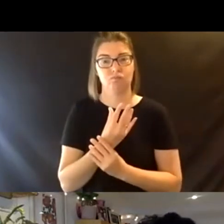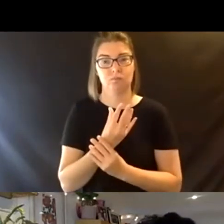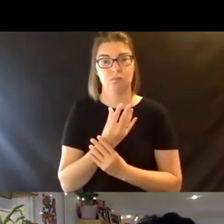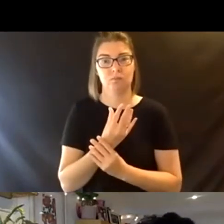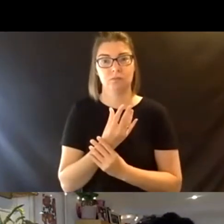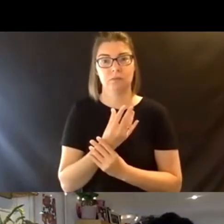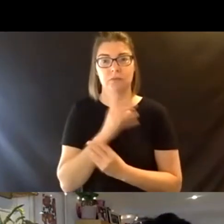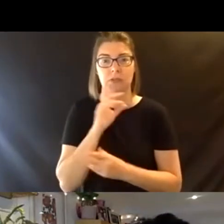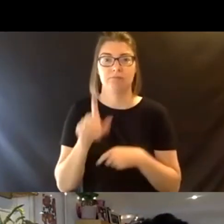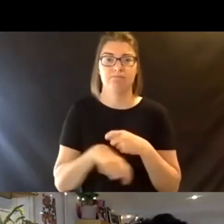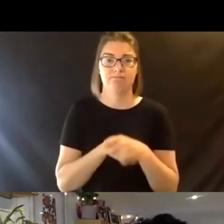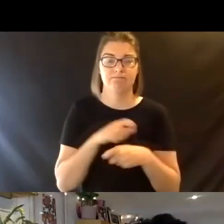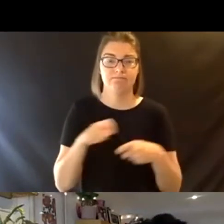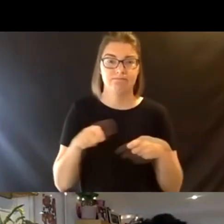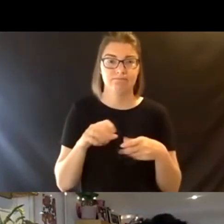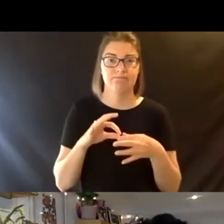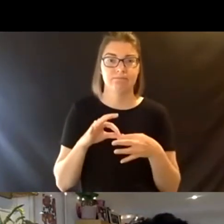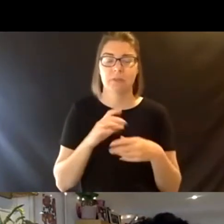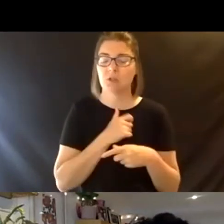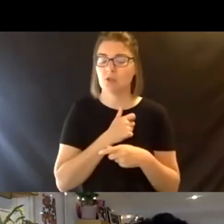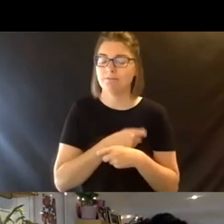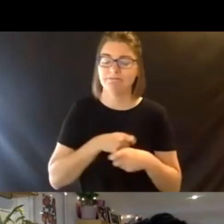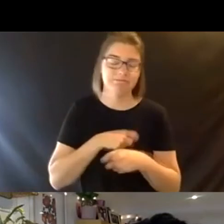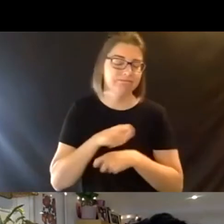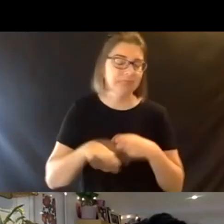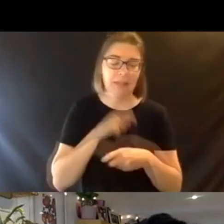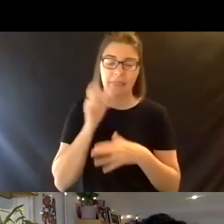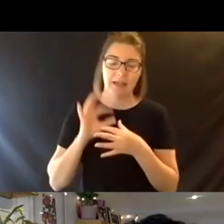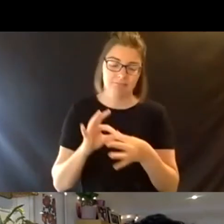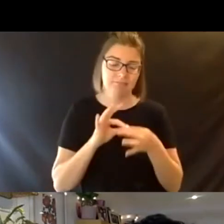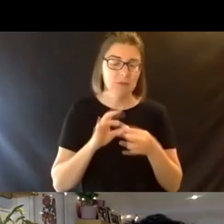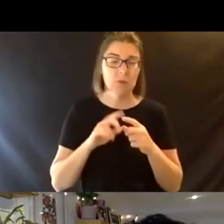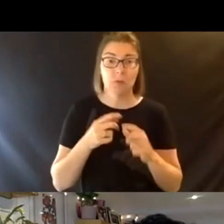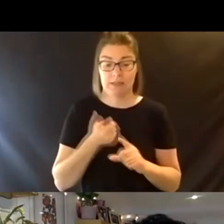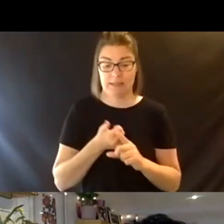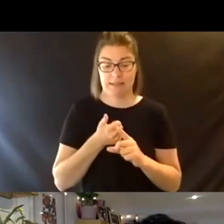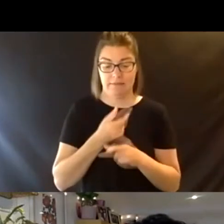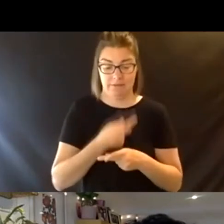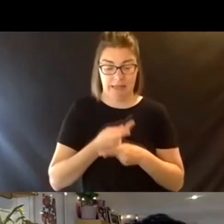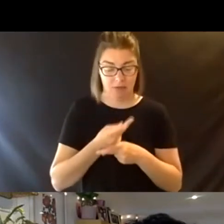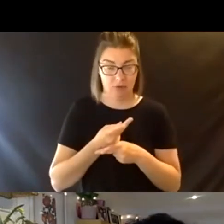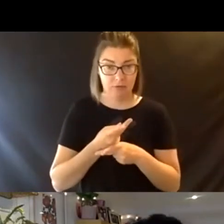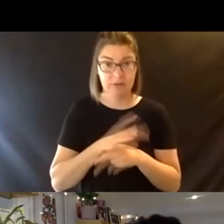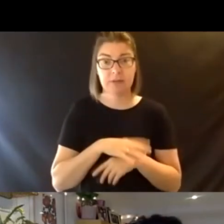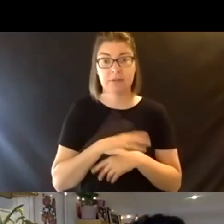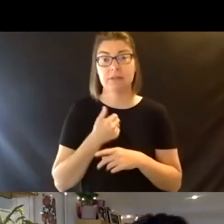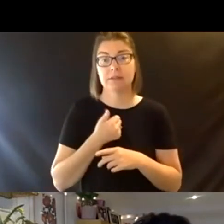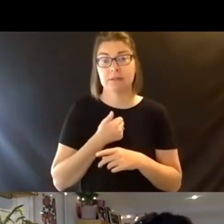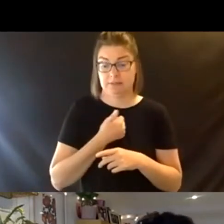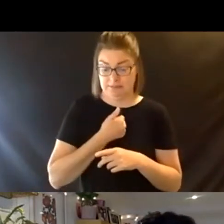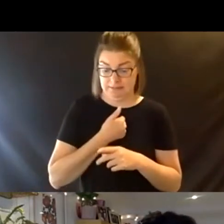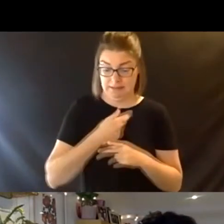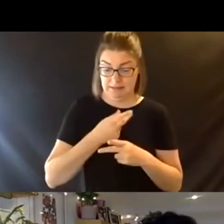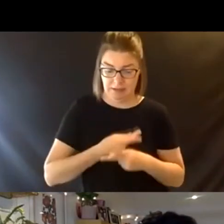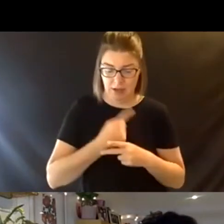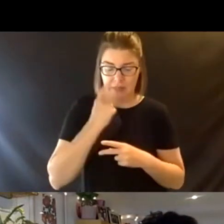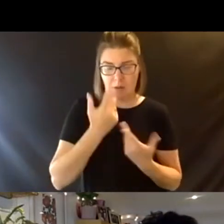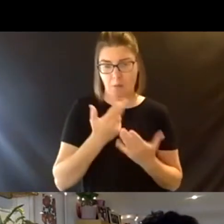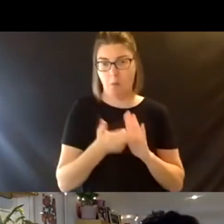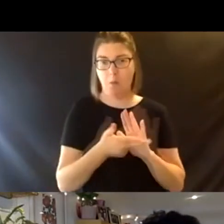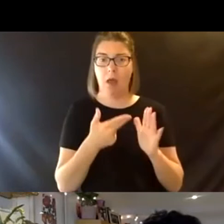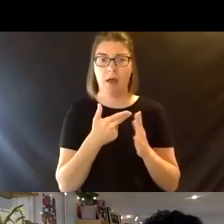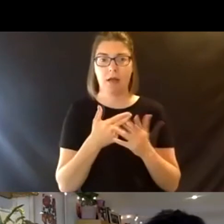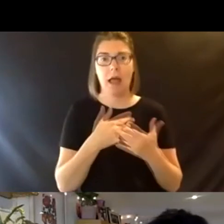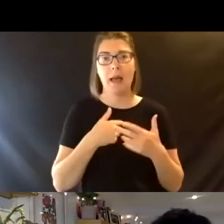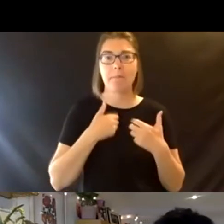And that ties in also to self-care. I mean, we always think, you know, self-care is sometimes stereotypically shown as like bubble